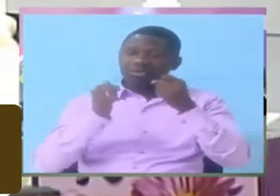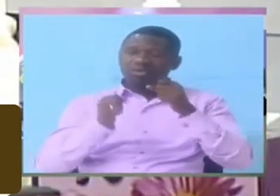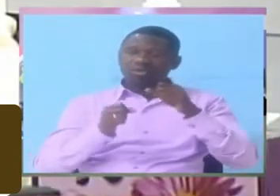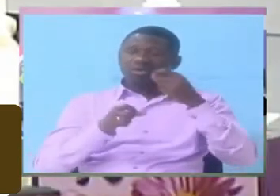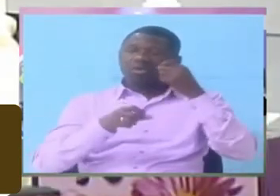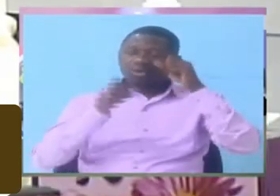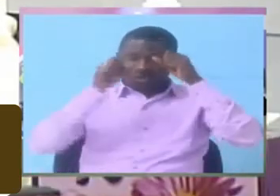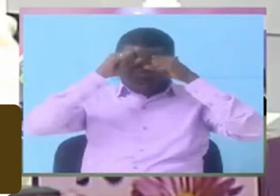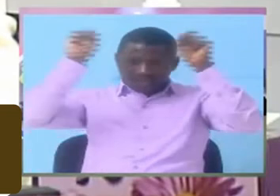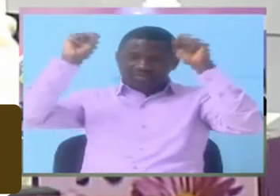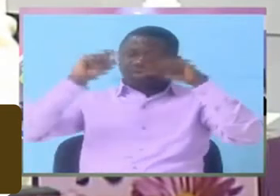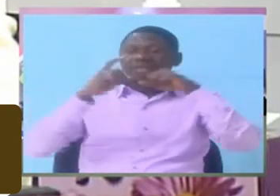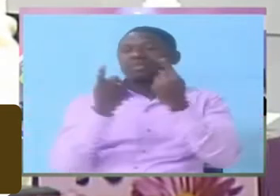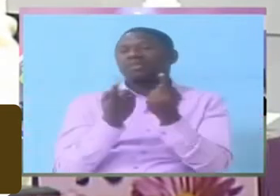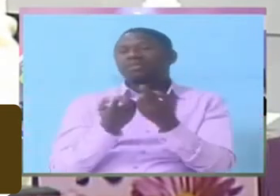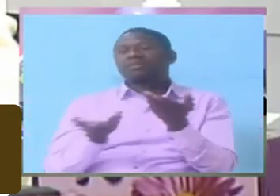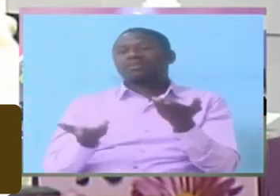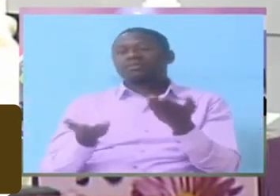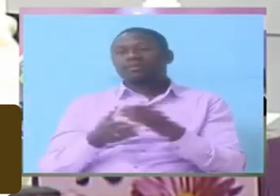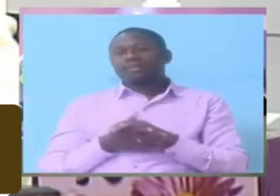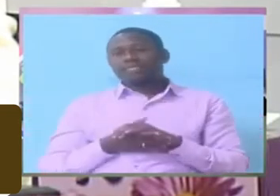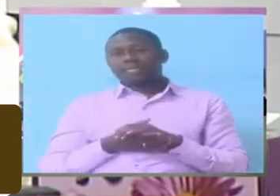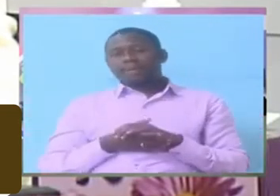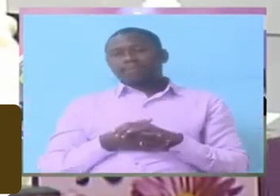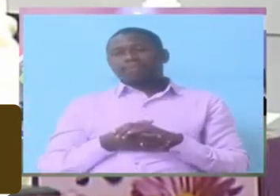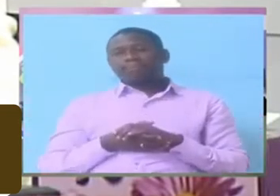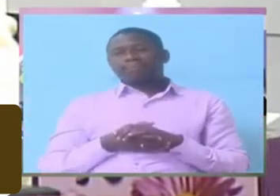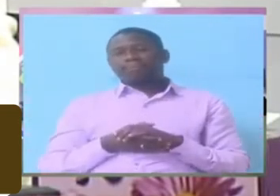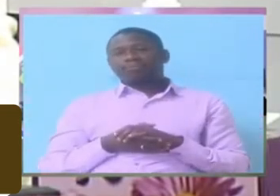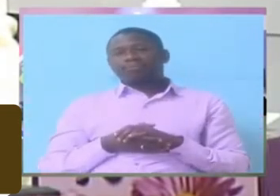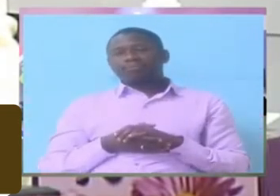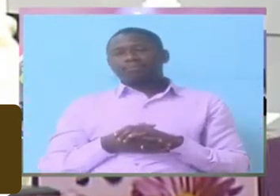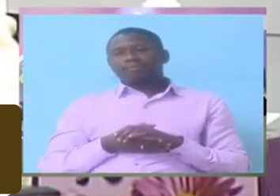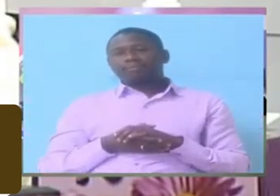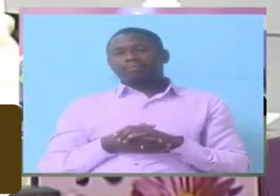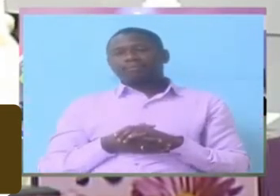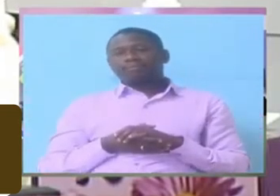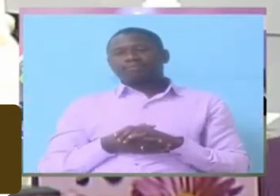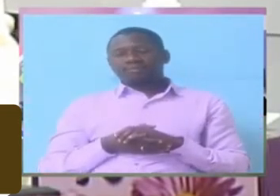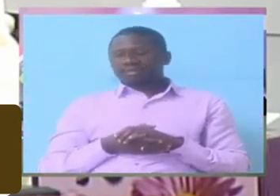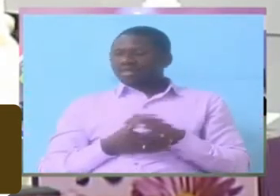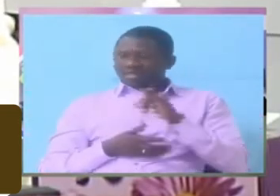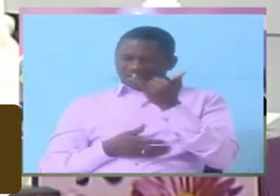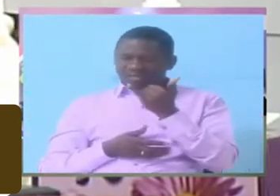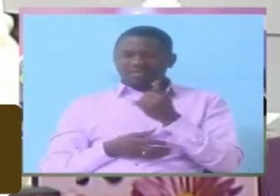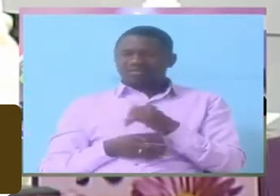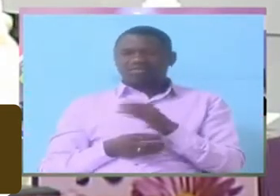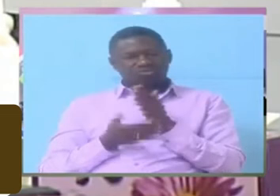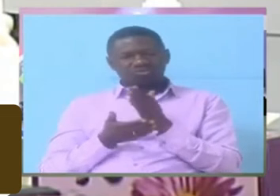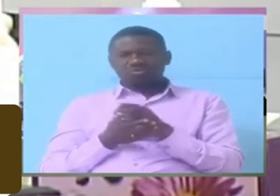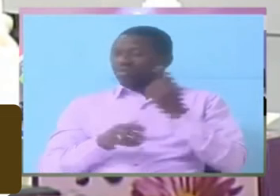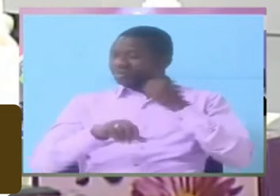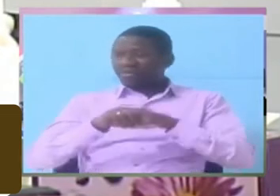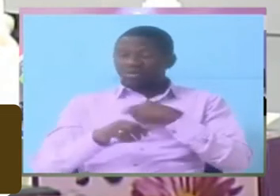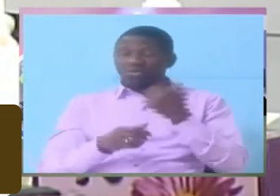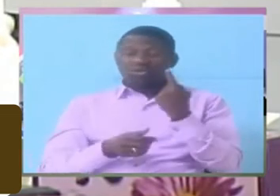landi manoka ñew checkpoint wol to kawul tiña o mum mul ku date won tiñar le ñal ko e masaku ndala fe ngol tiña. Of course, sometimes they don't even only